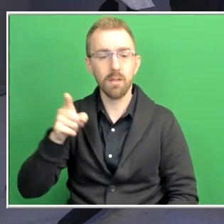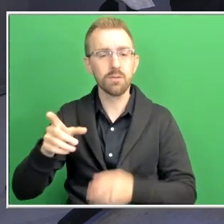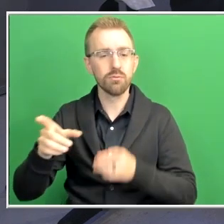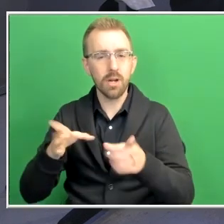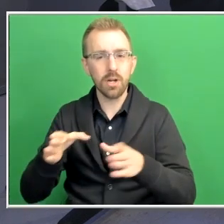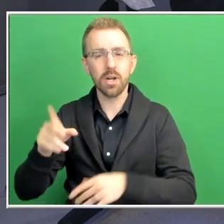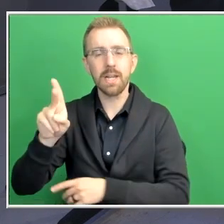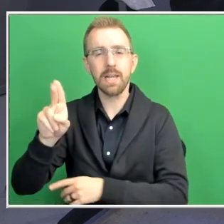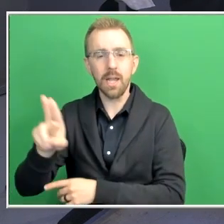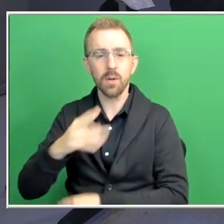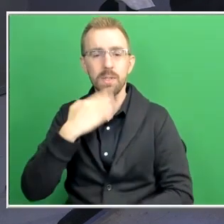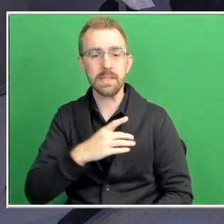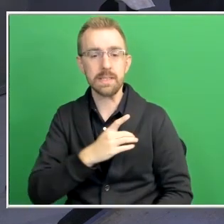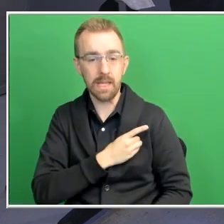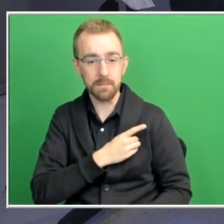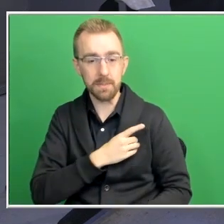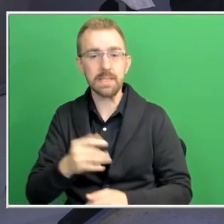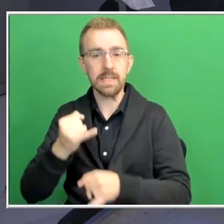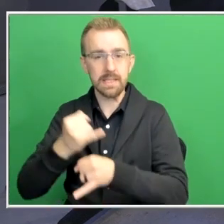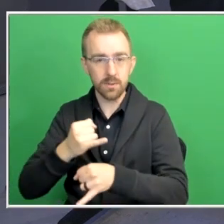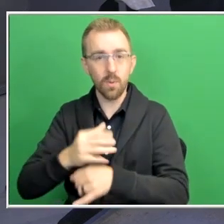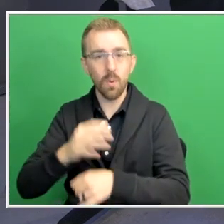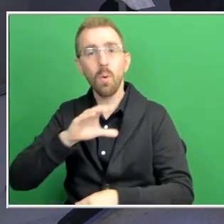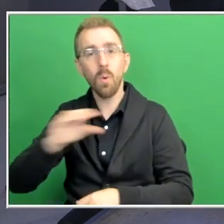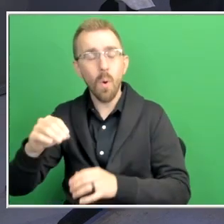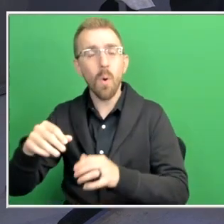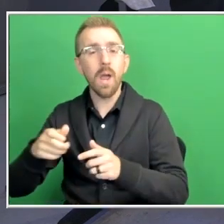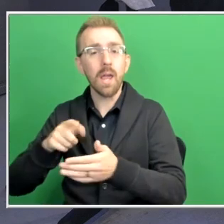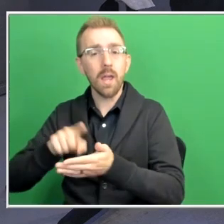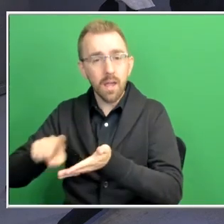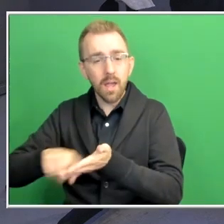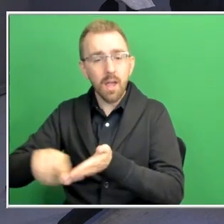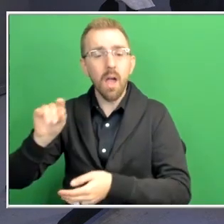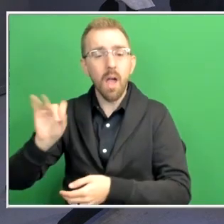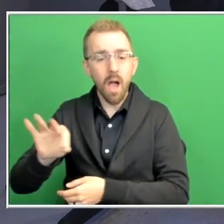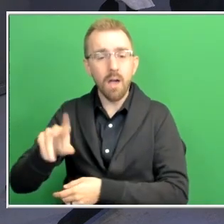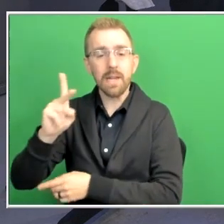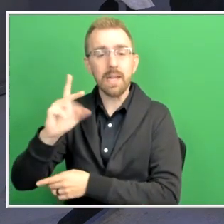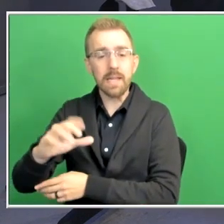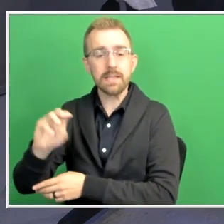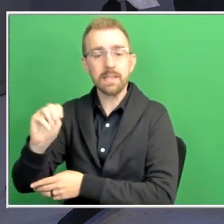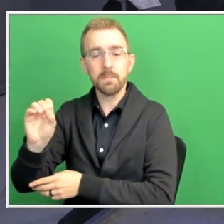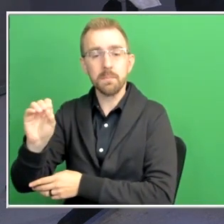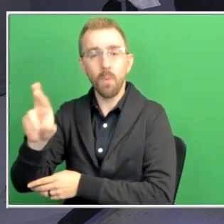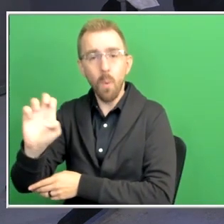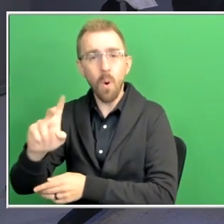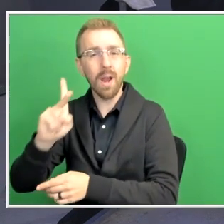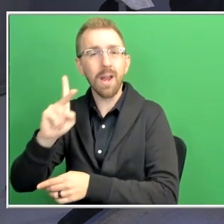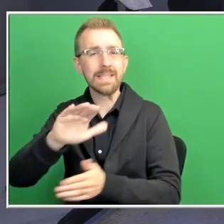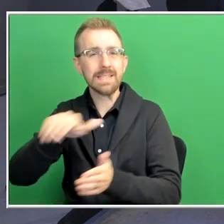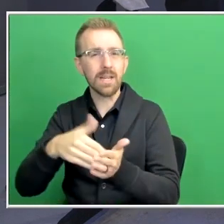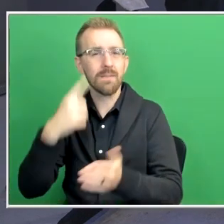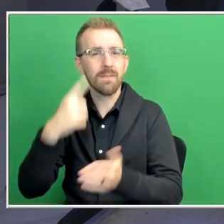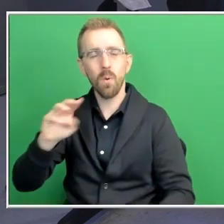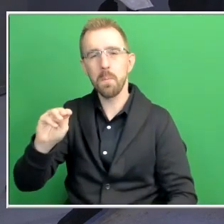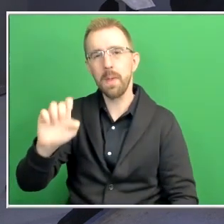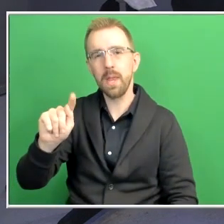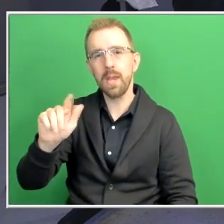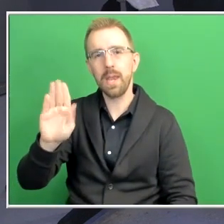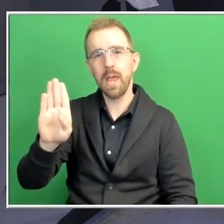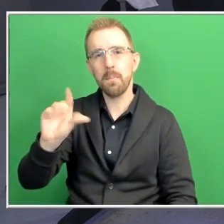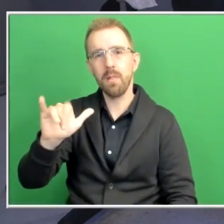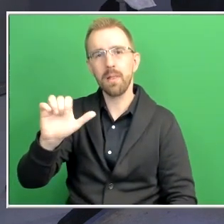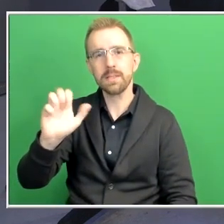Institute and co-principal investigator of KC Moore, the Kansas City Center for Metabolism and Obesity